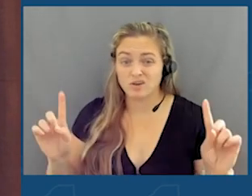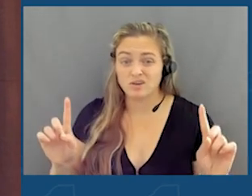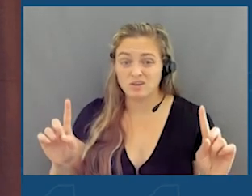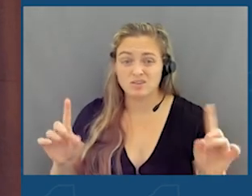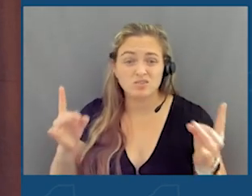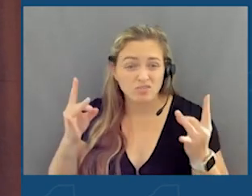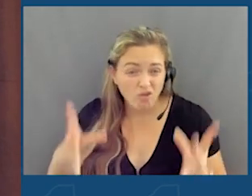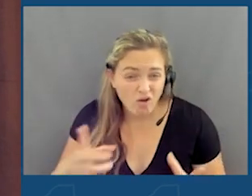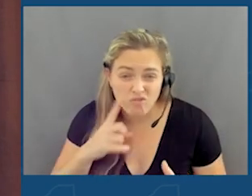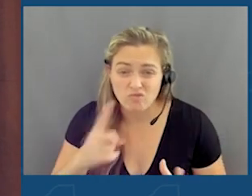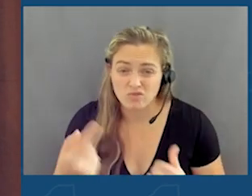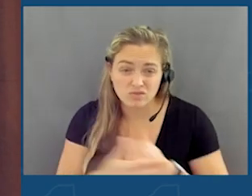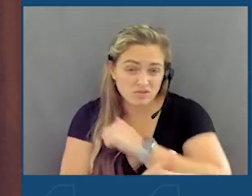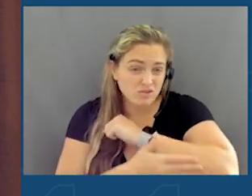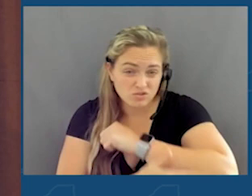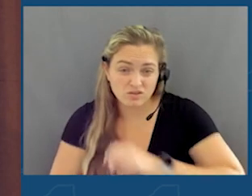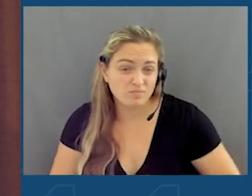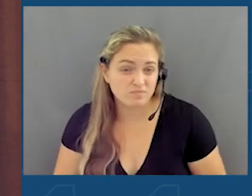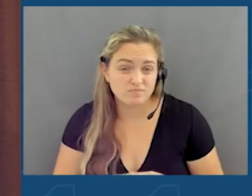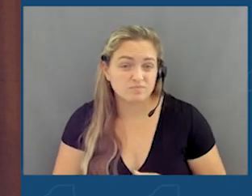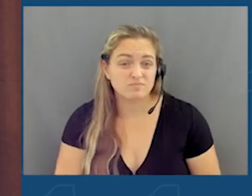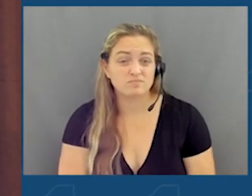country.